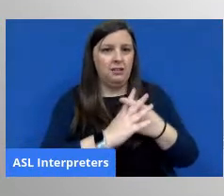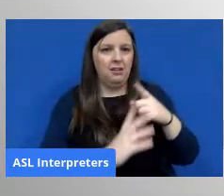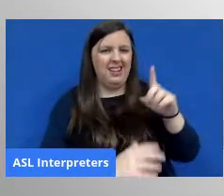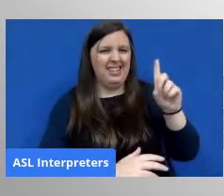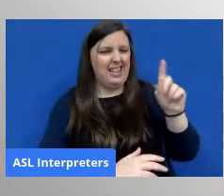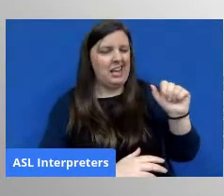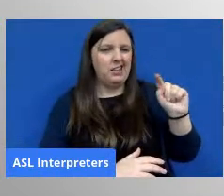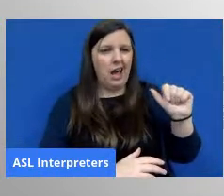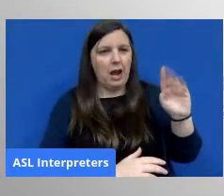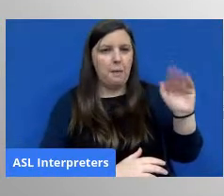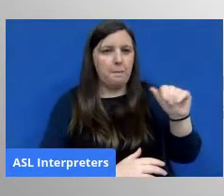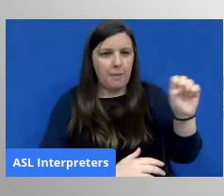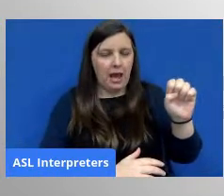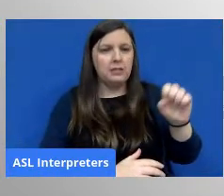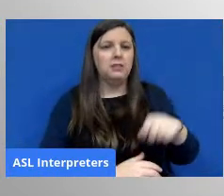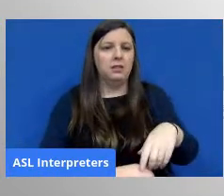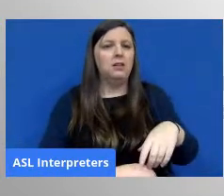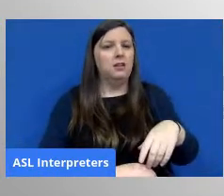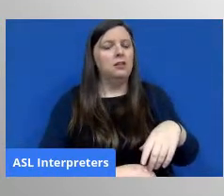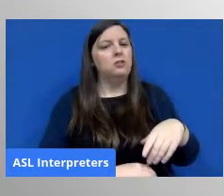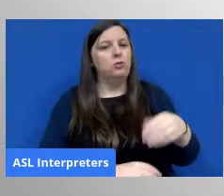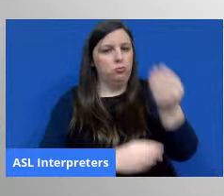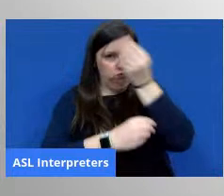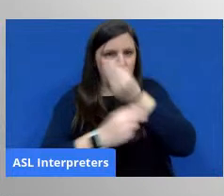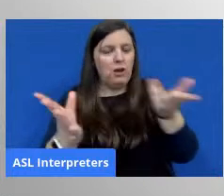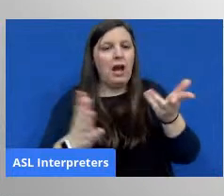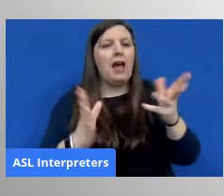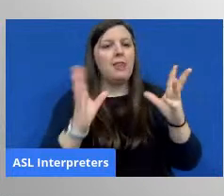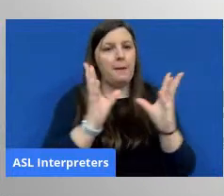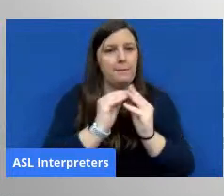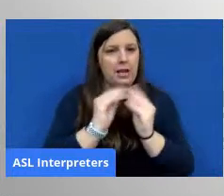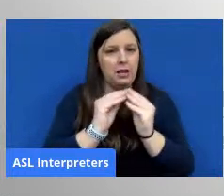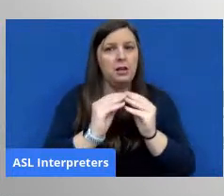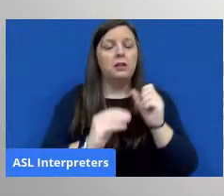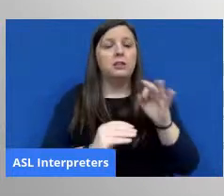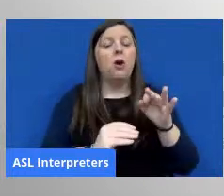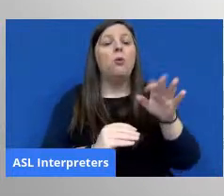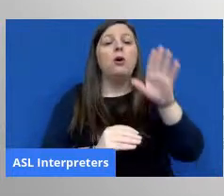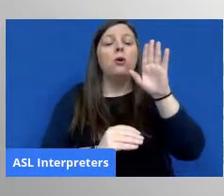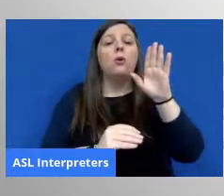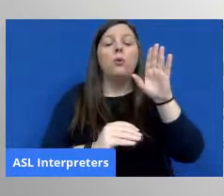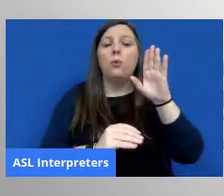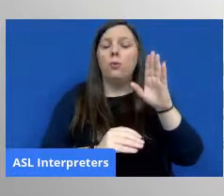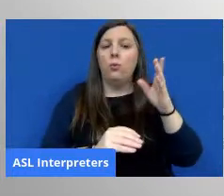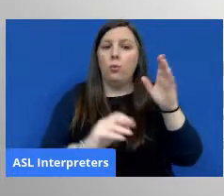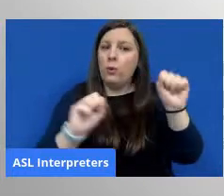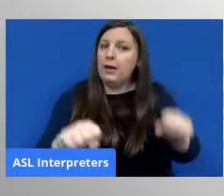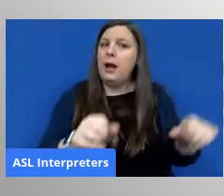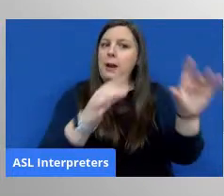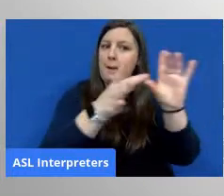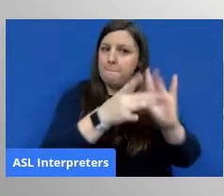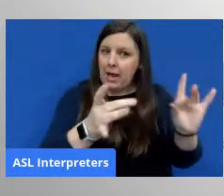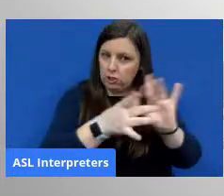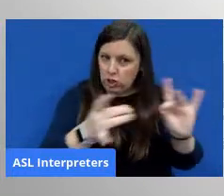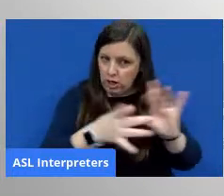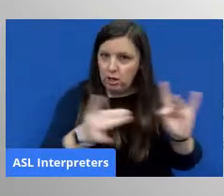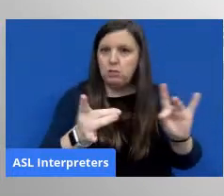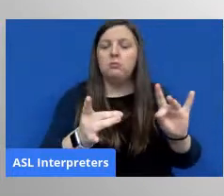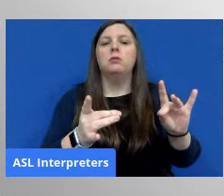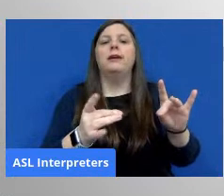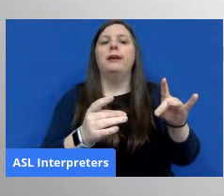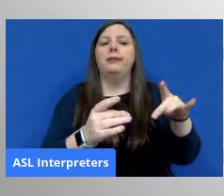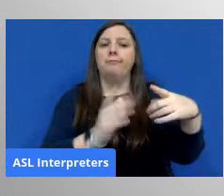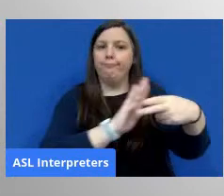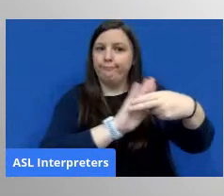table, if not making a presentation, they will be there and they will be mentioned and credited for the work they